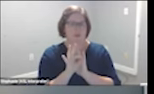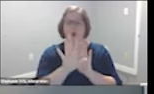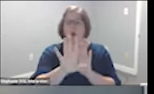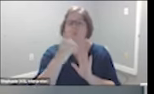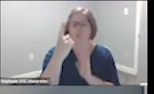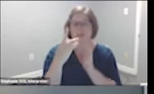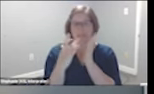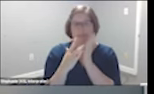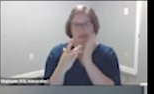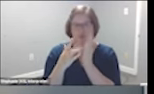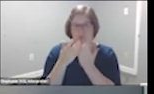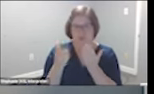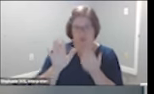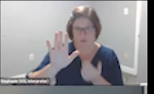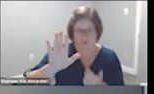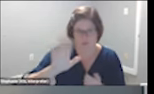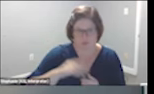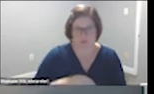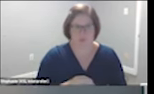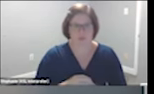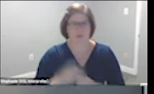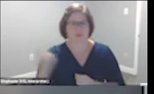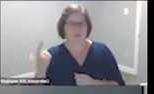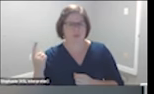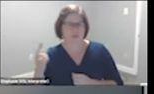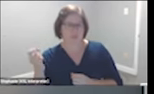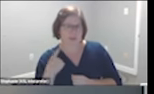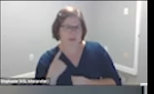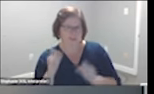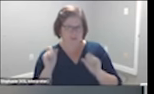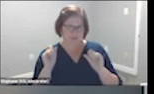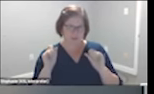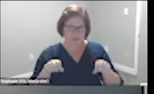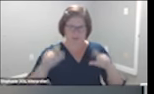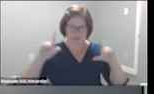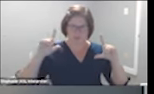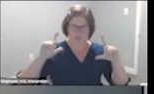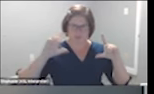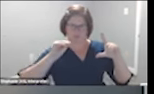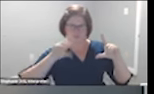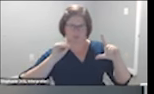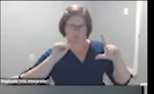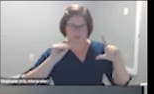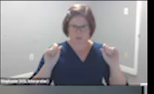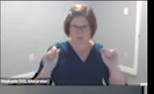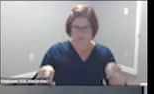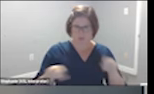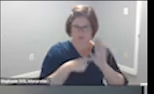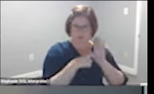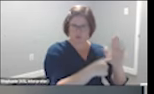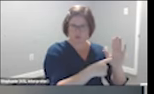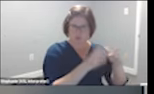thing we can resolve. One of their users asks if it's okay to share screenshots from your PowerPoint, Amanda, to share publicly a